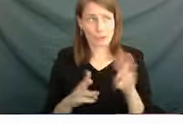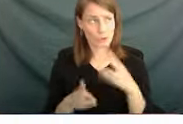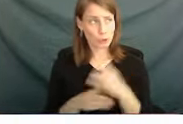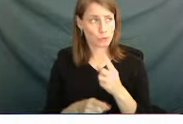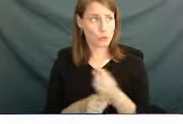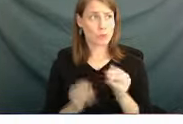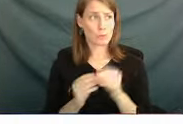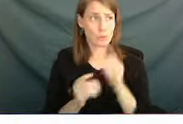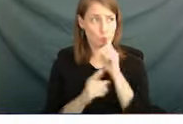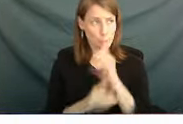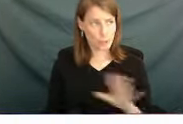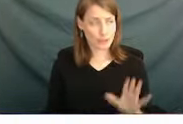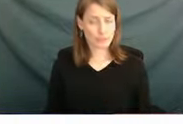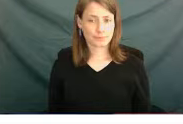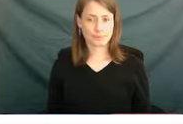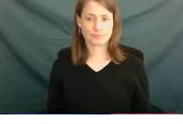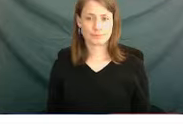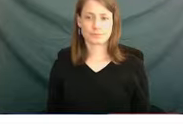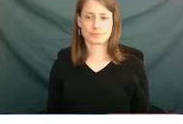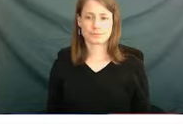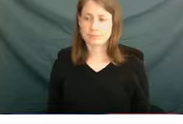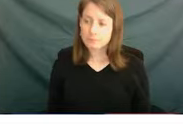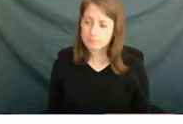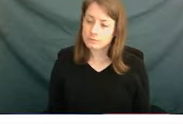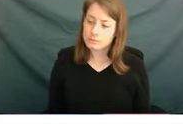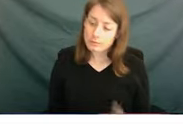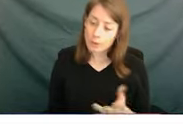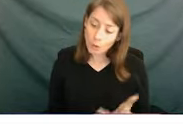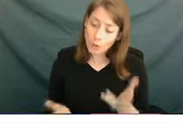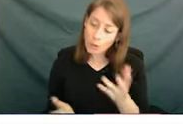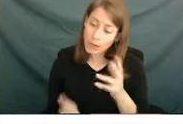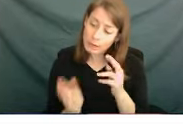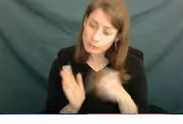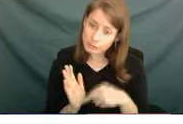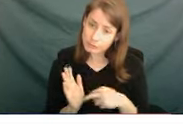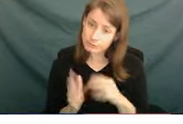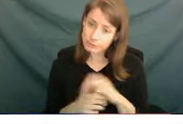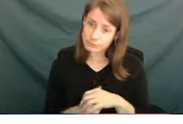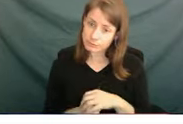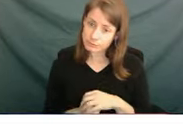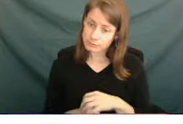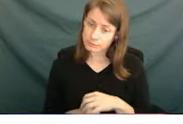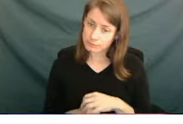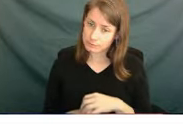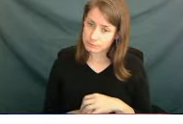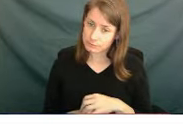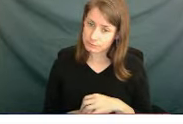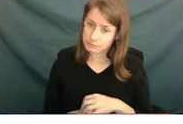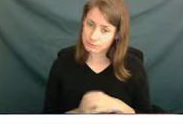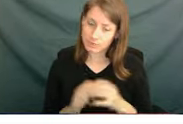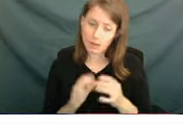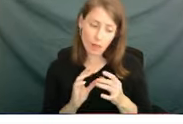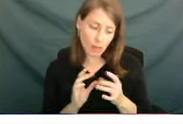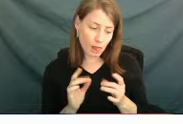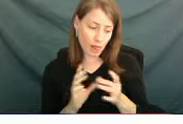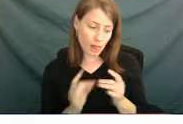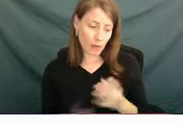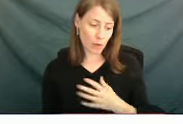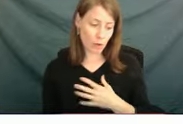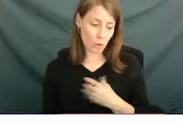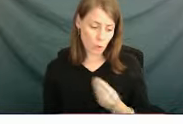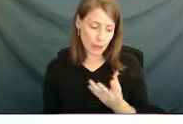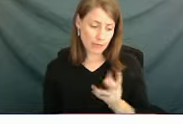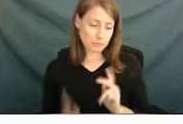had a small bus and that white people had a big bus and the white people had